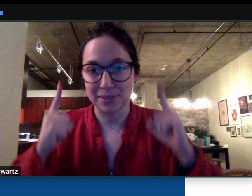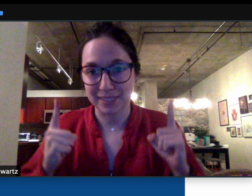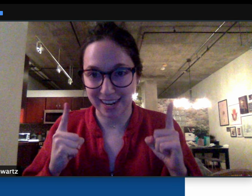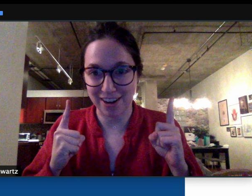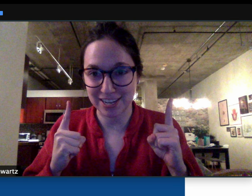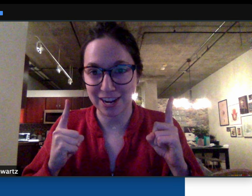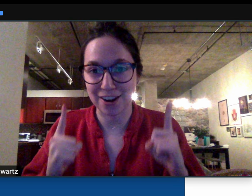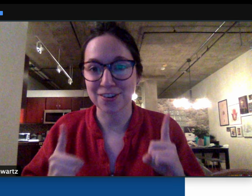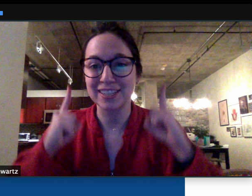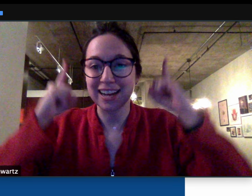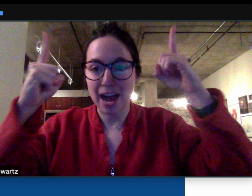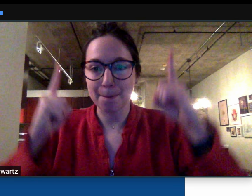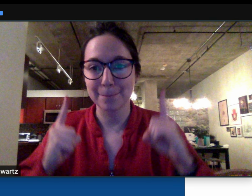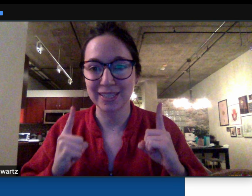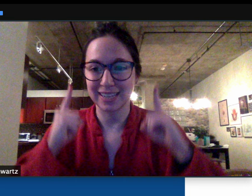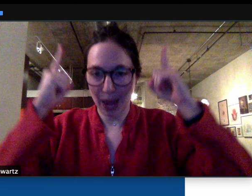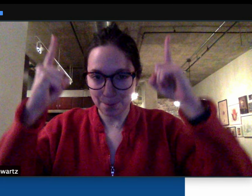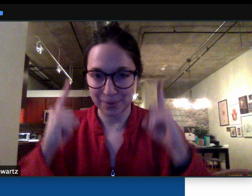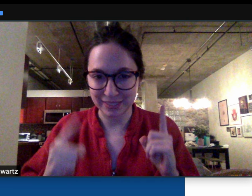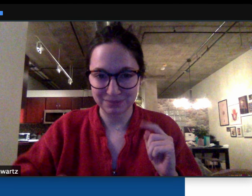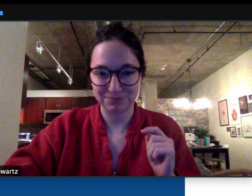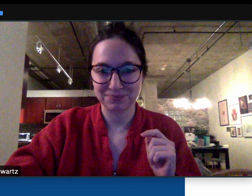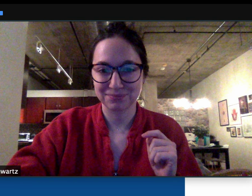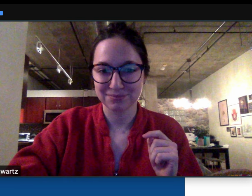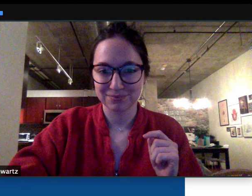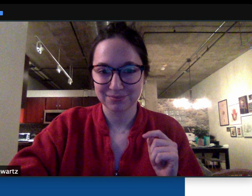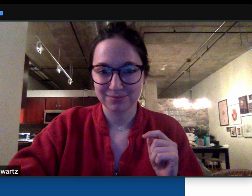Up, get ready, go.